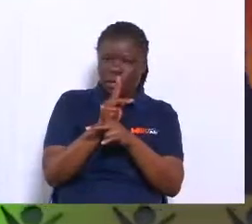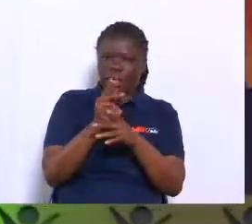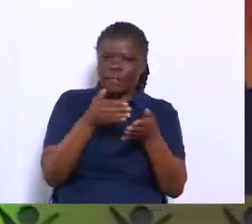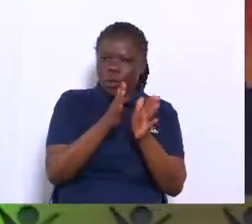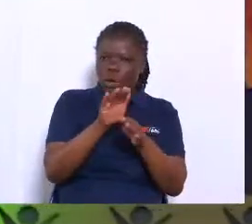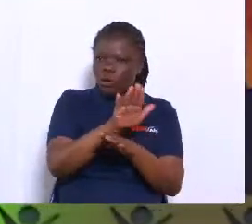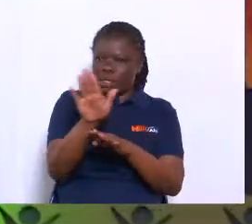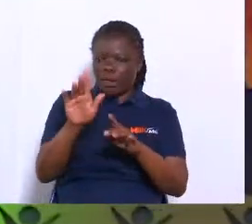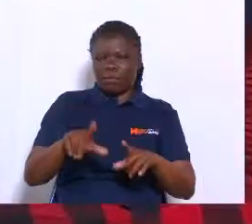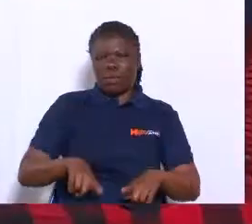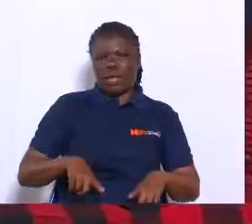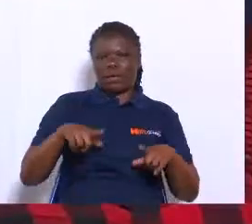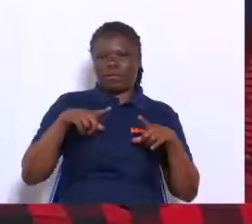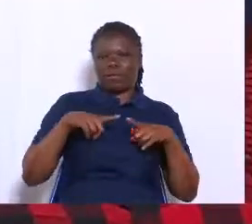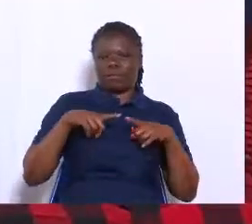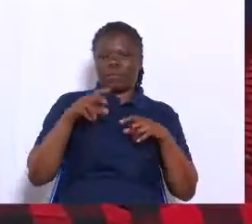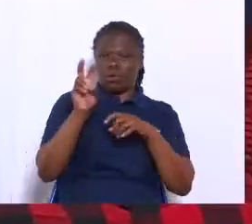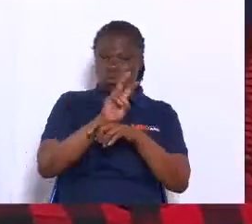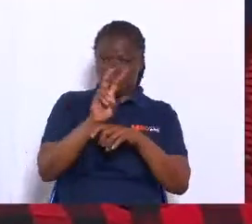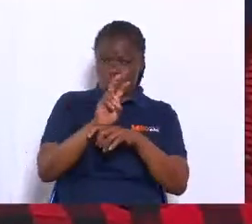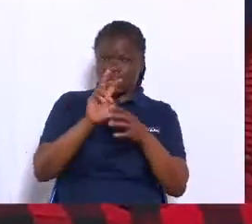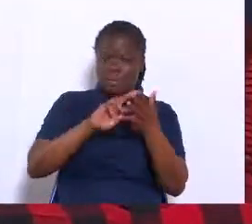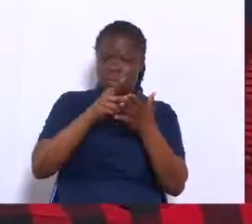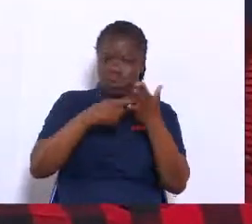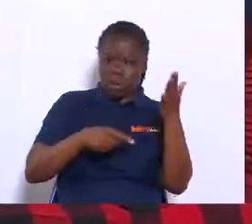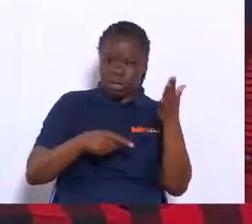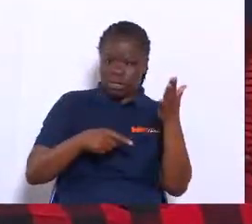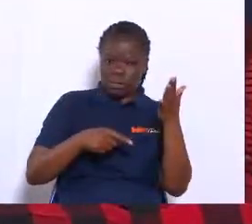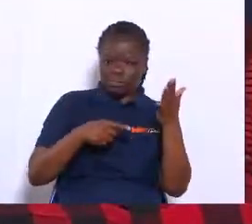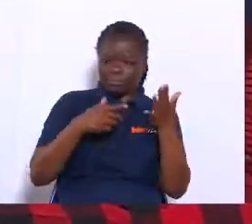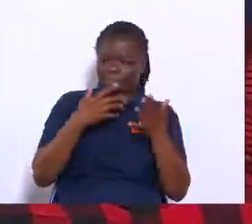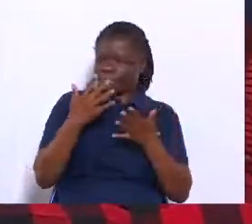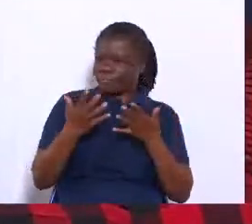you live. To watch is not to be